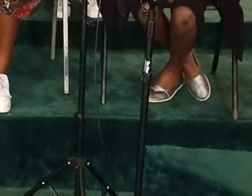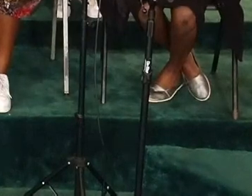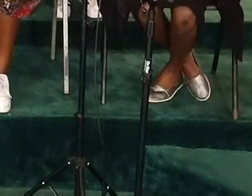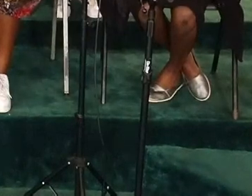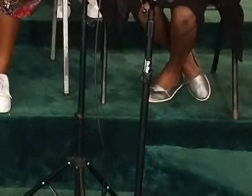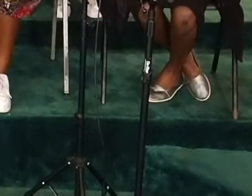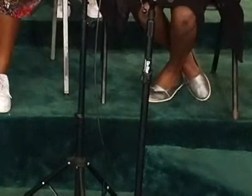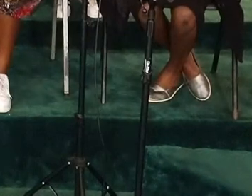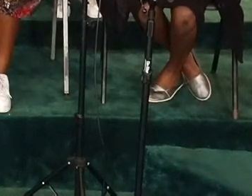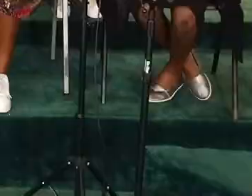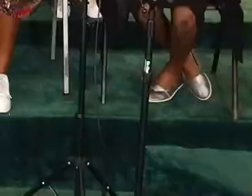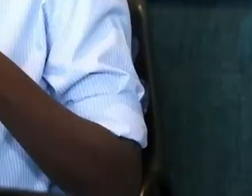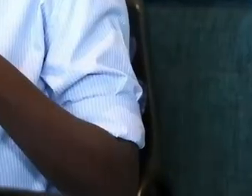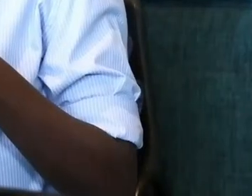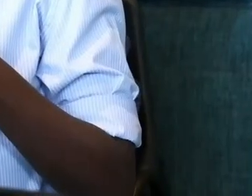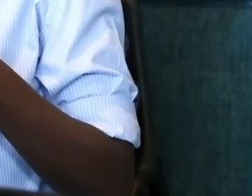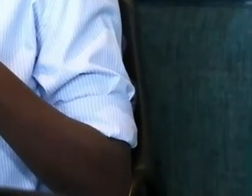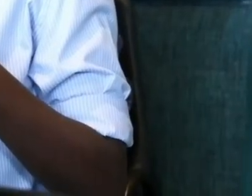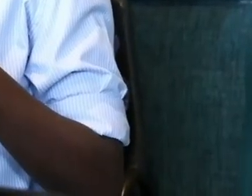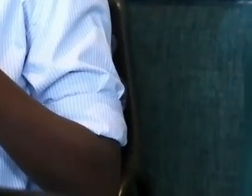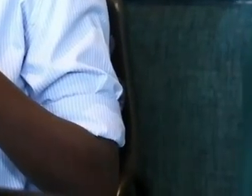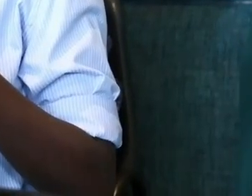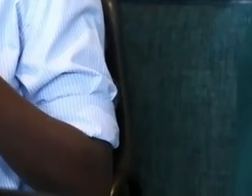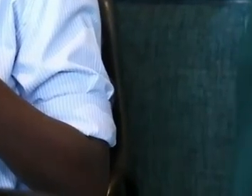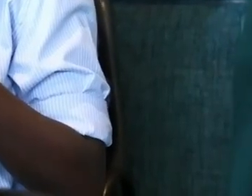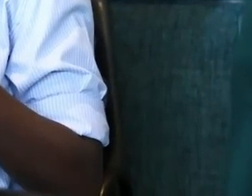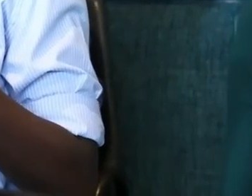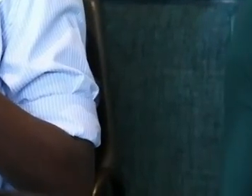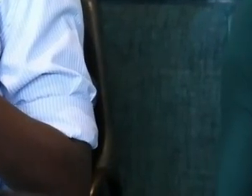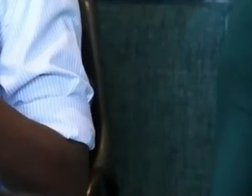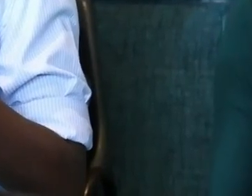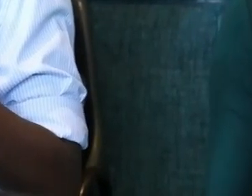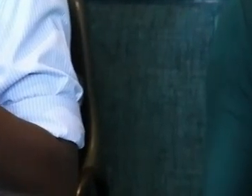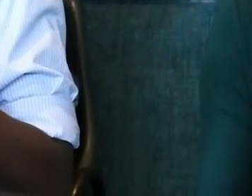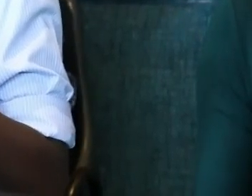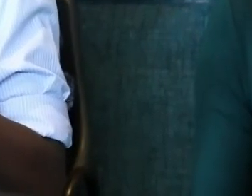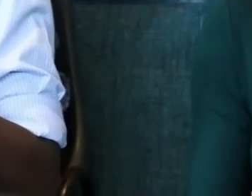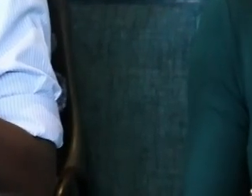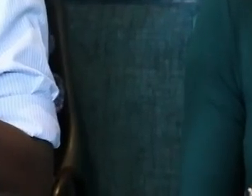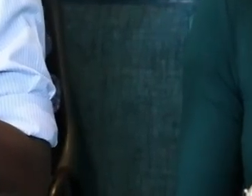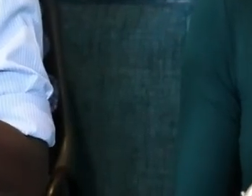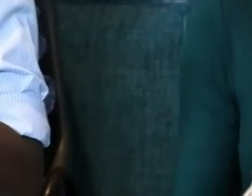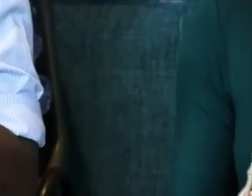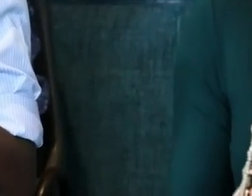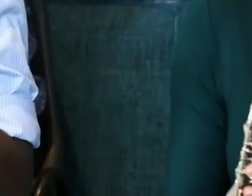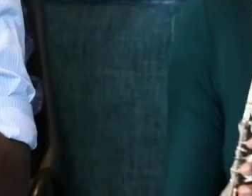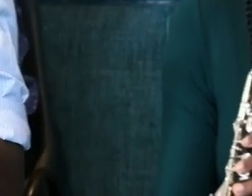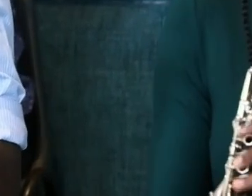Thank you.